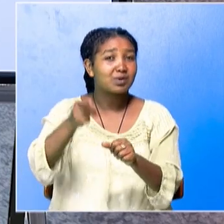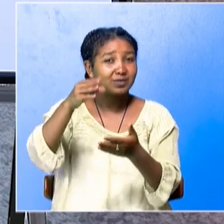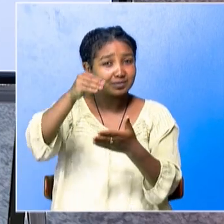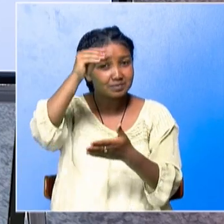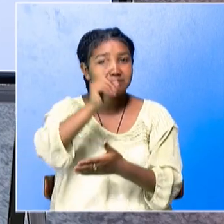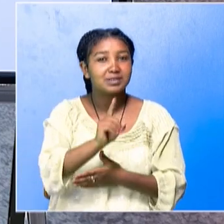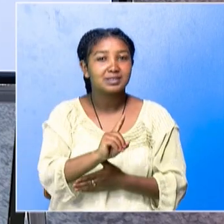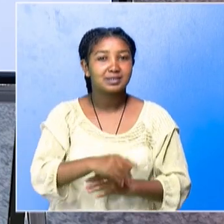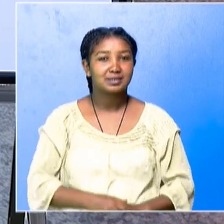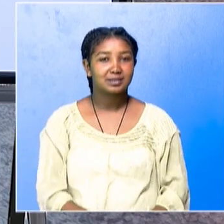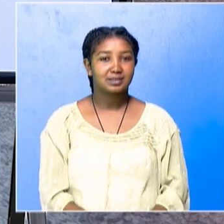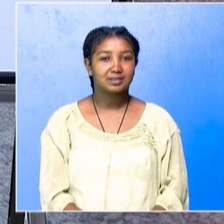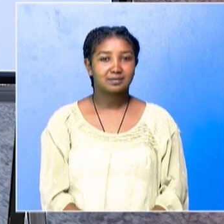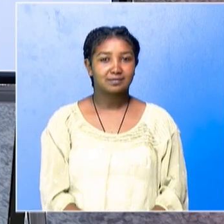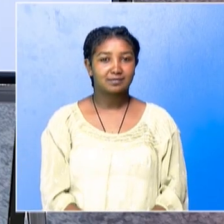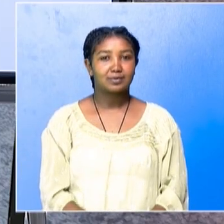previous lesson?